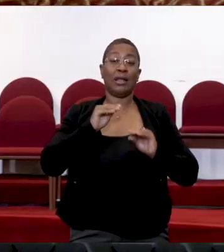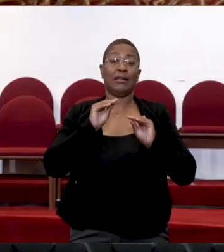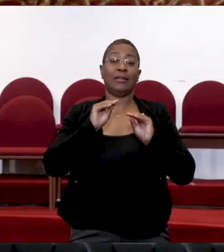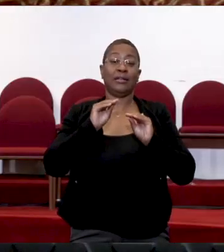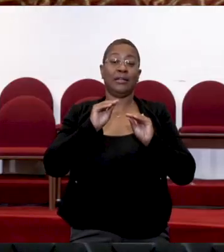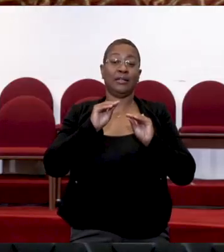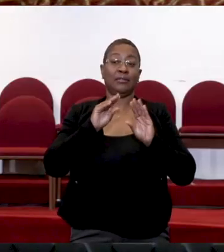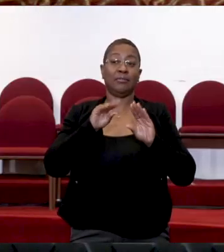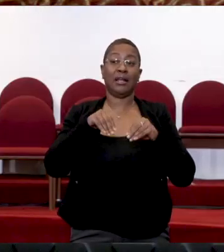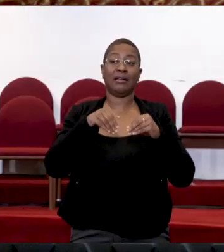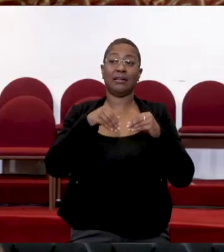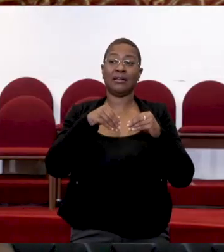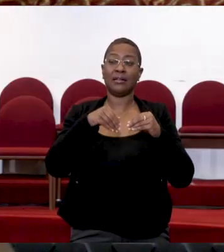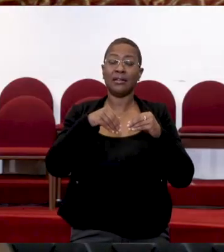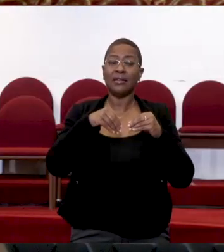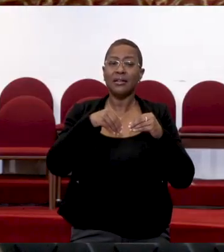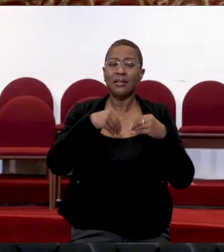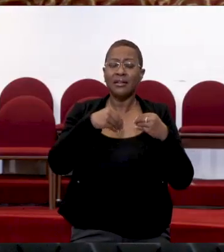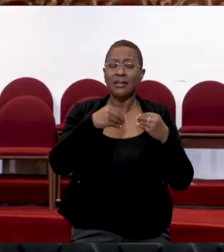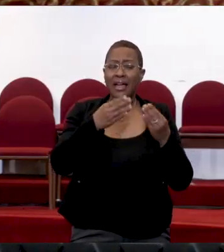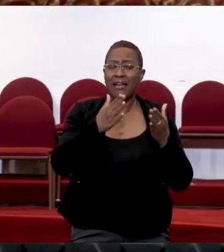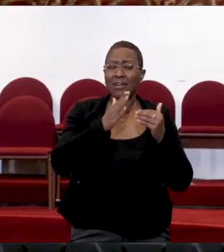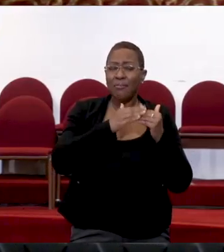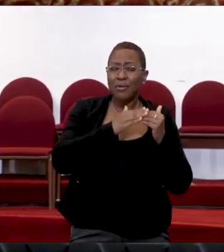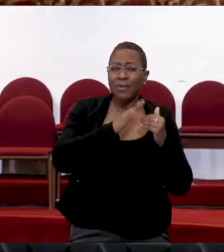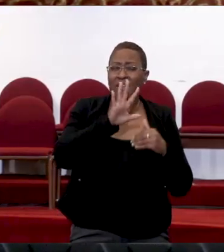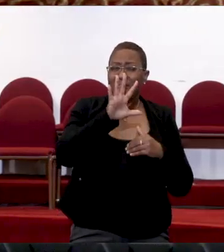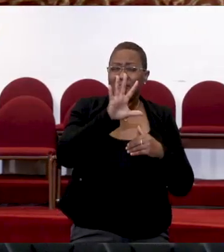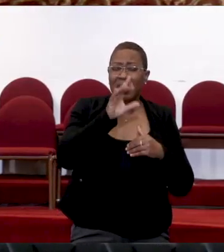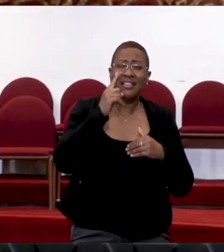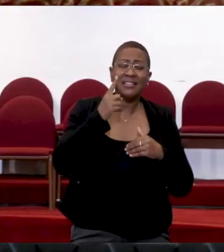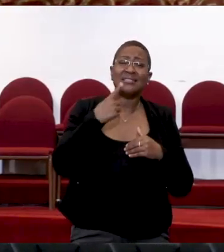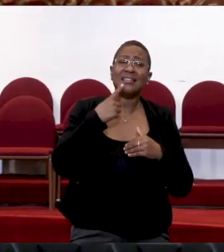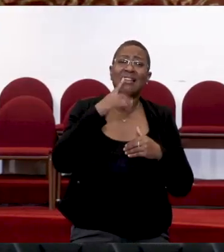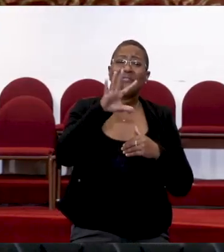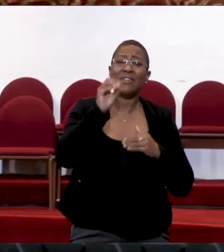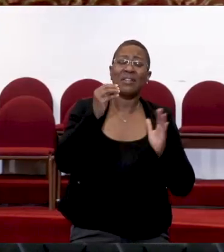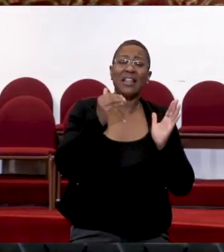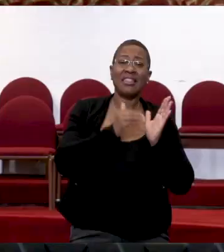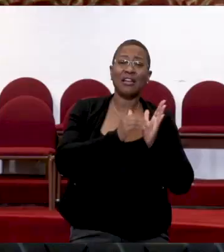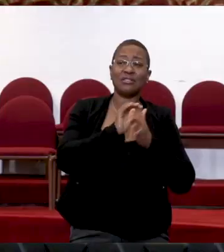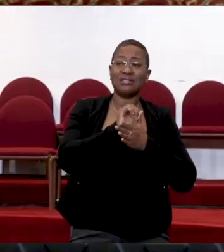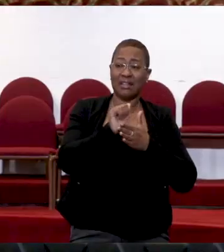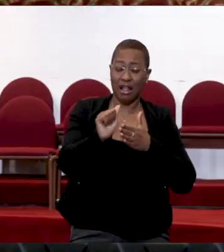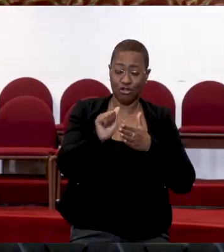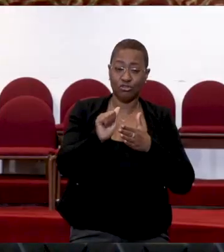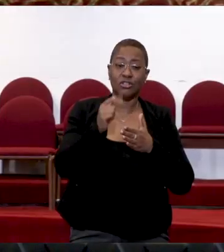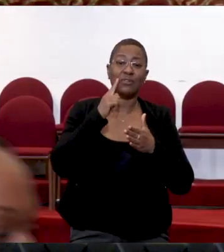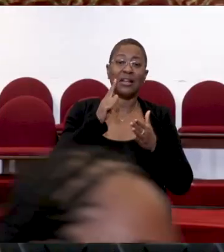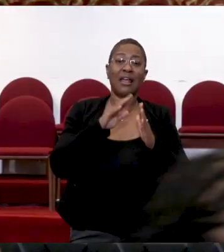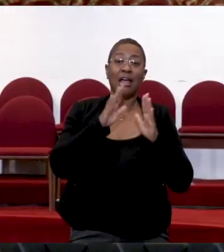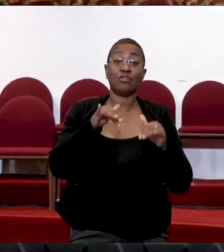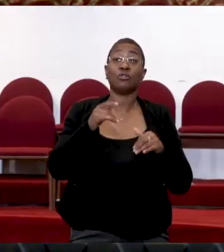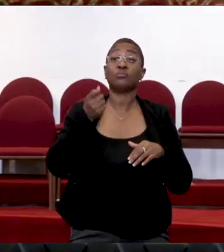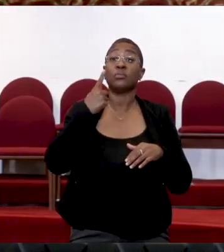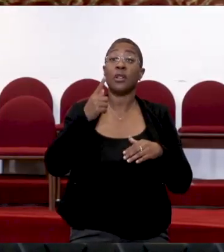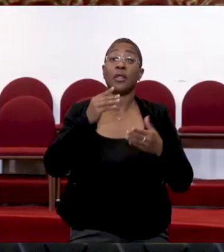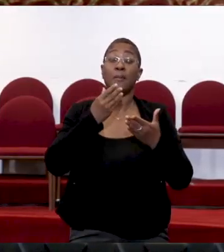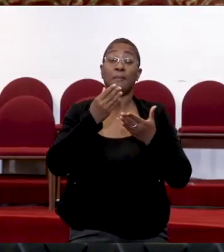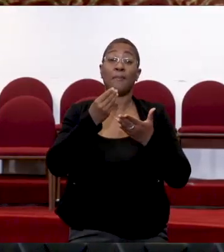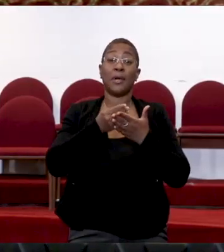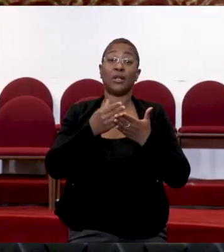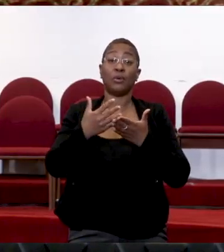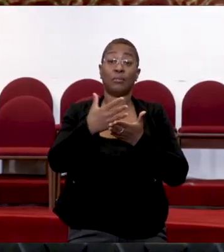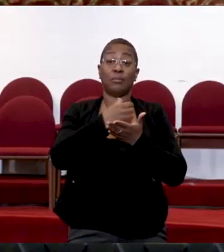house for the neighbors who stayed in energy efficiency upgrades. So the money that we're making by generating the power, we